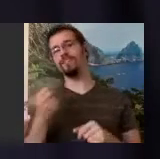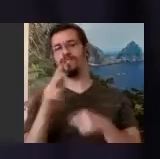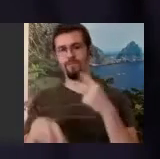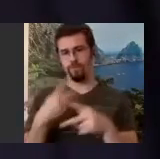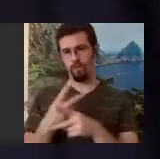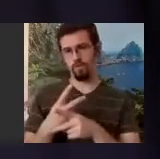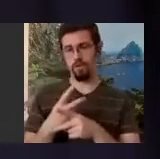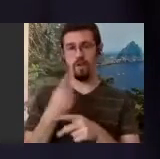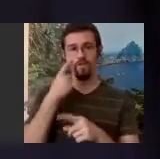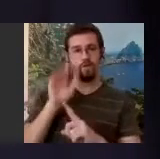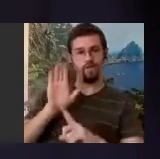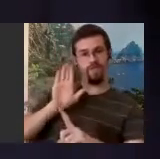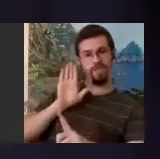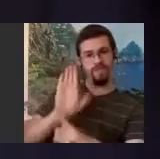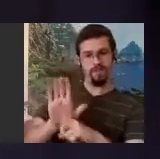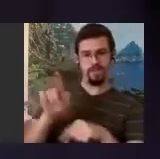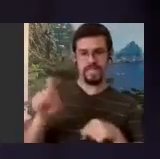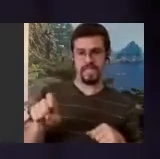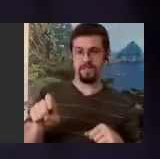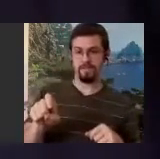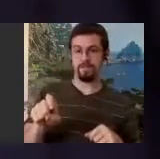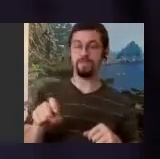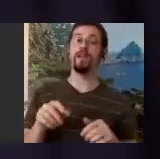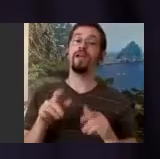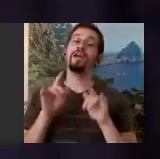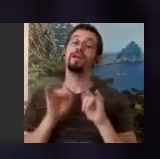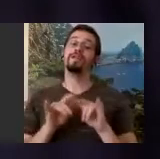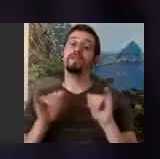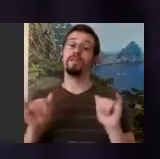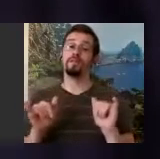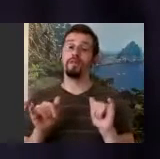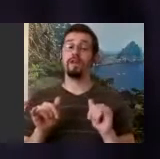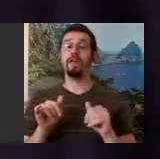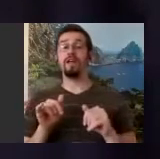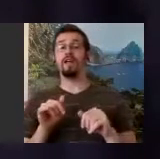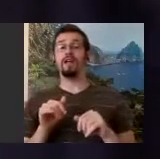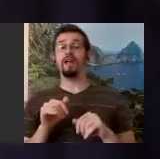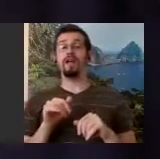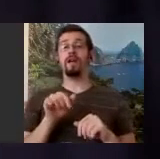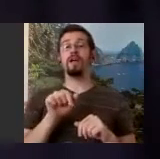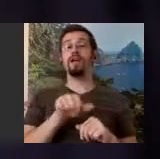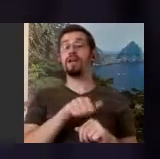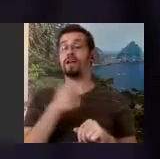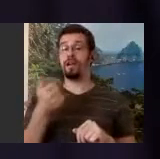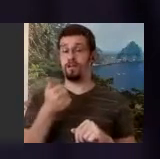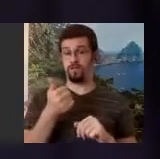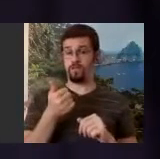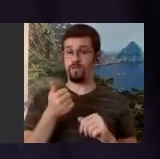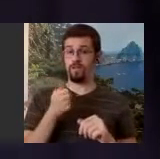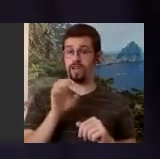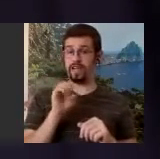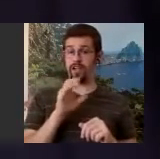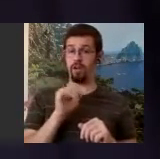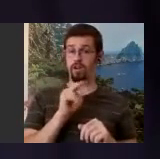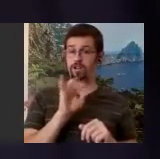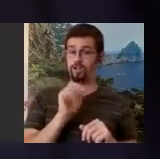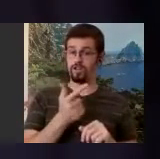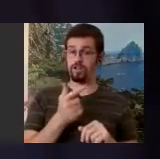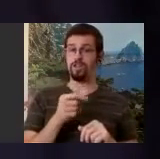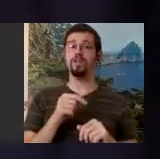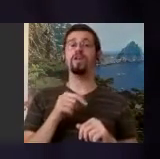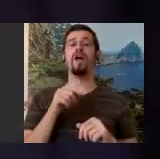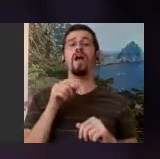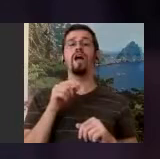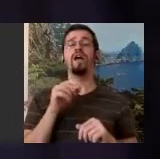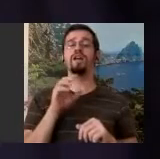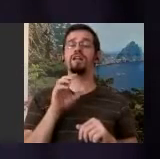particular to their needs. And in the same vein, musicologists were forced to devise new notational devices for transcribing